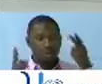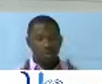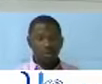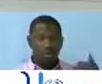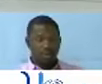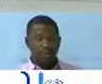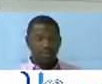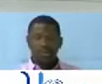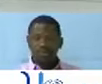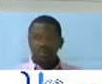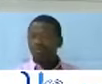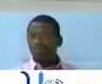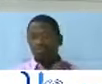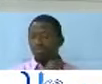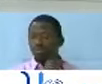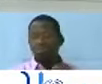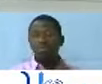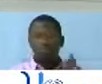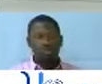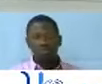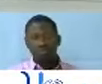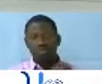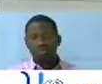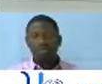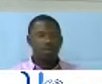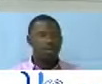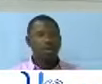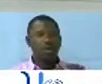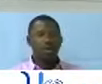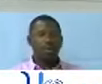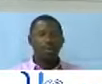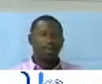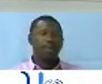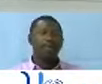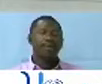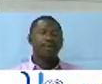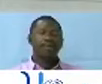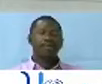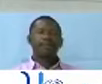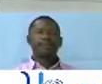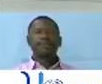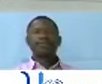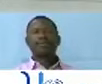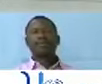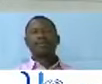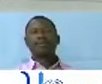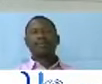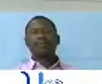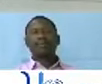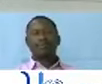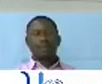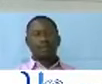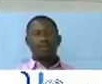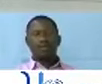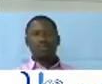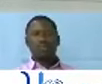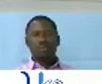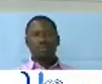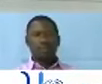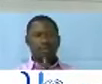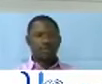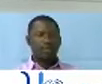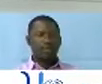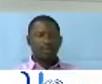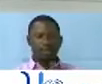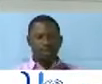rek fokk ci rek ñu nek di dox nak ci ndigal lo xamne ni mu ngi joggé ko ci suñuy client. Now to be detained and locked up for merely carrying